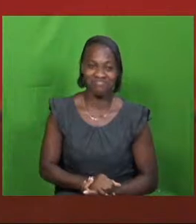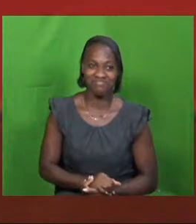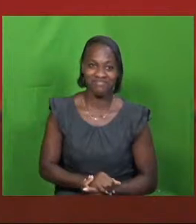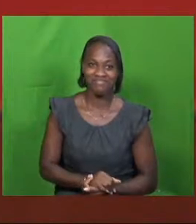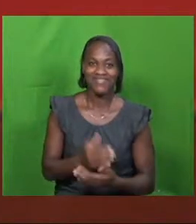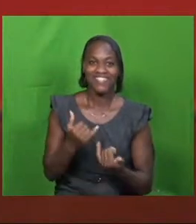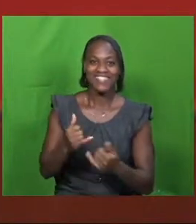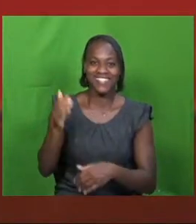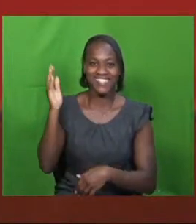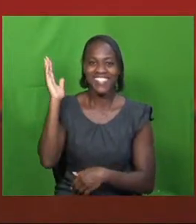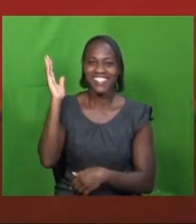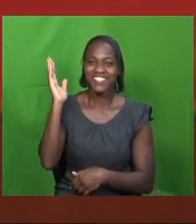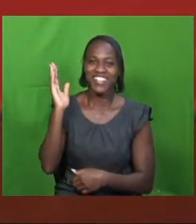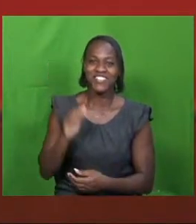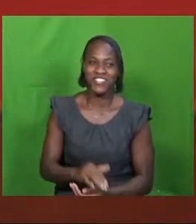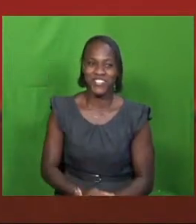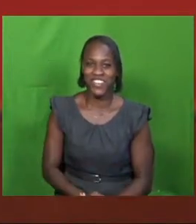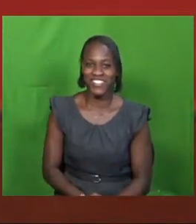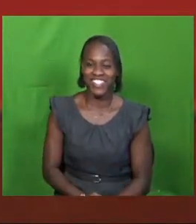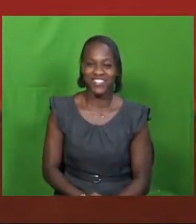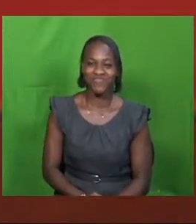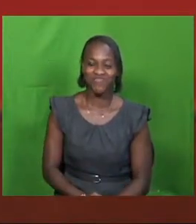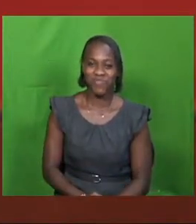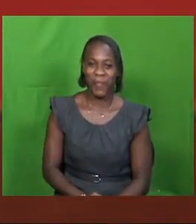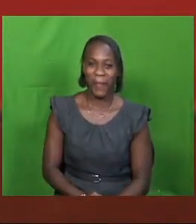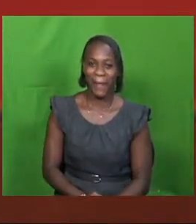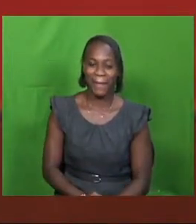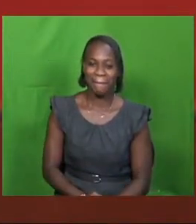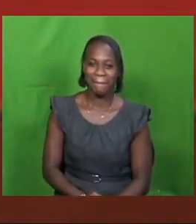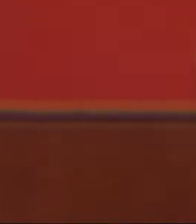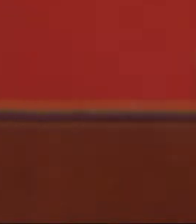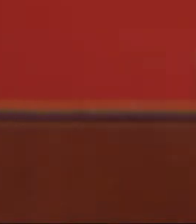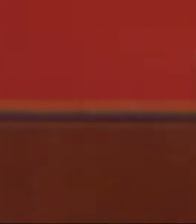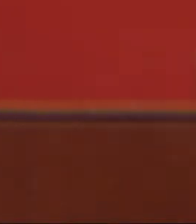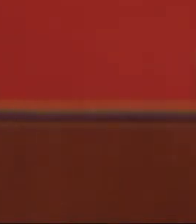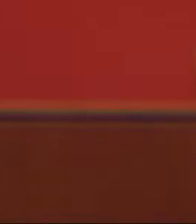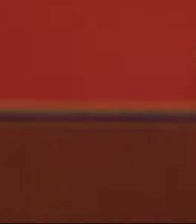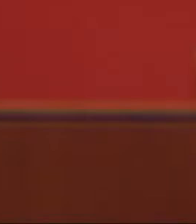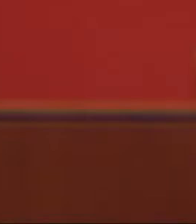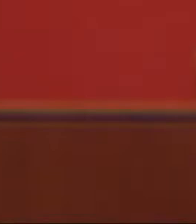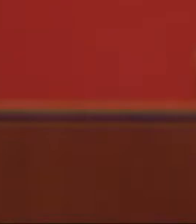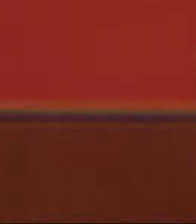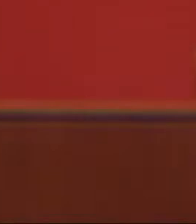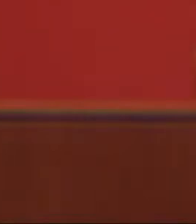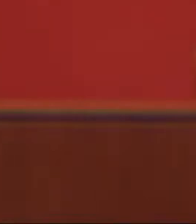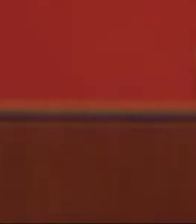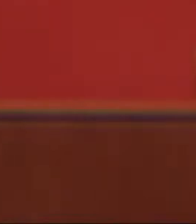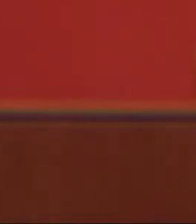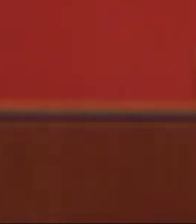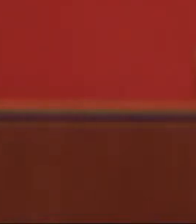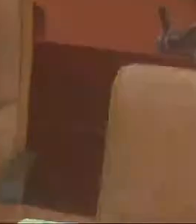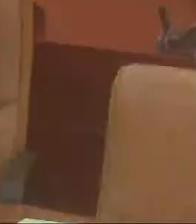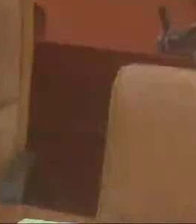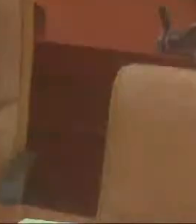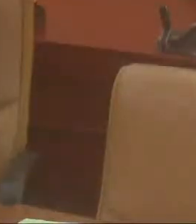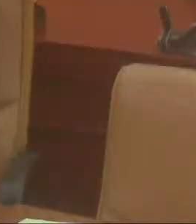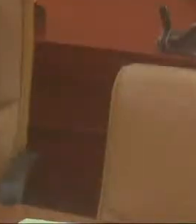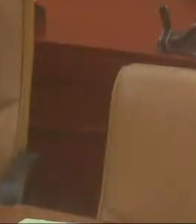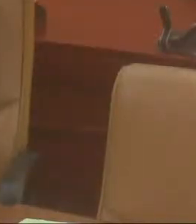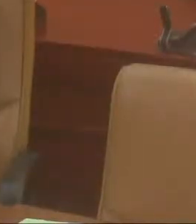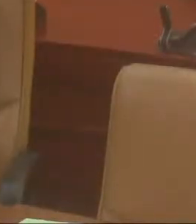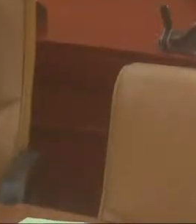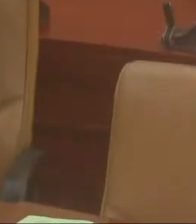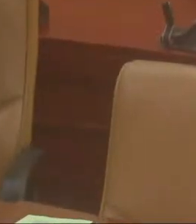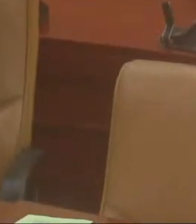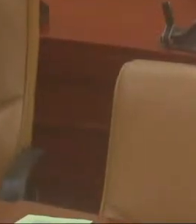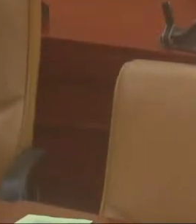statements. Yes, Majority Chief Whip. Speaker, with respect, seeking your kind leave